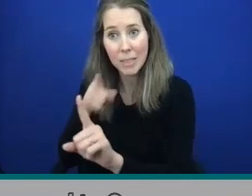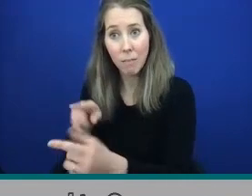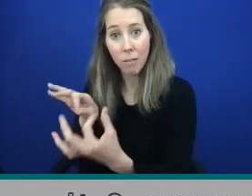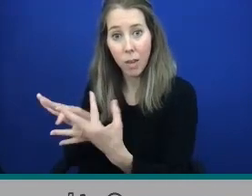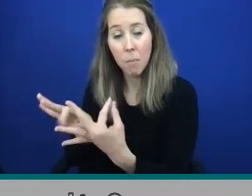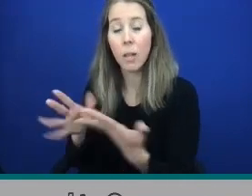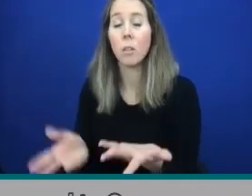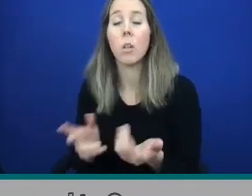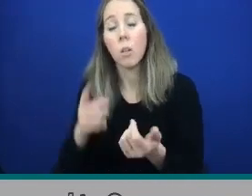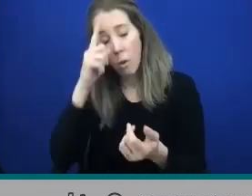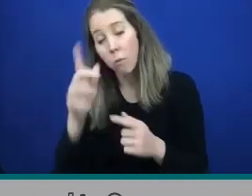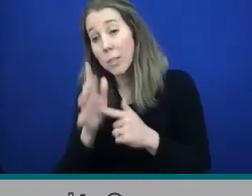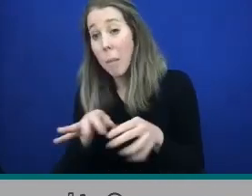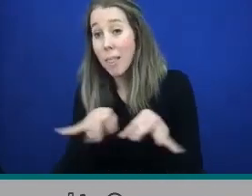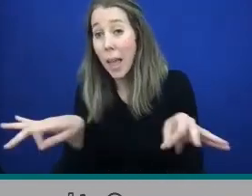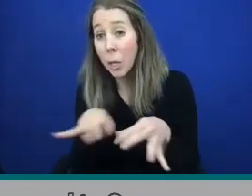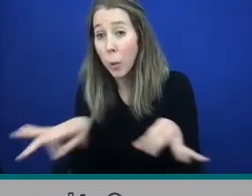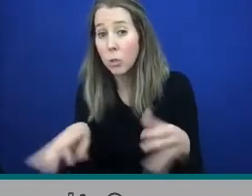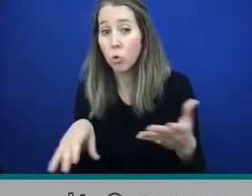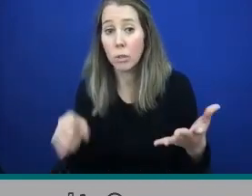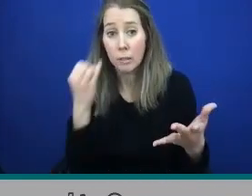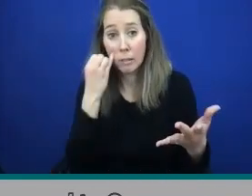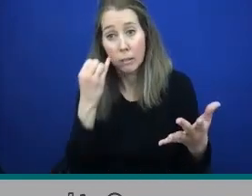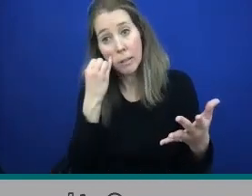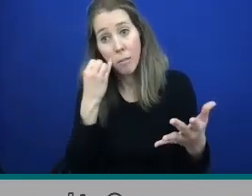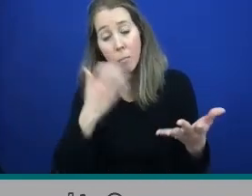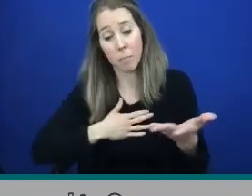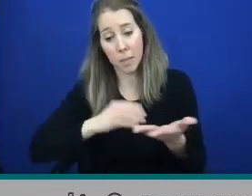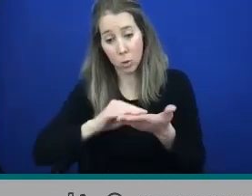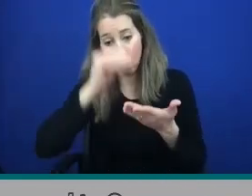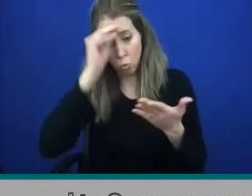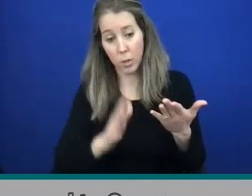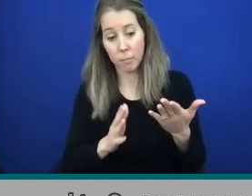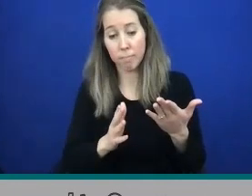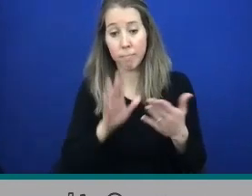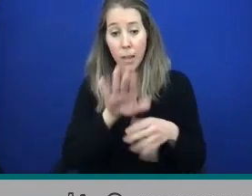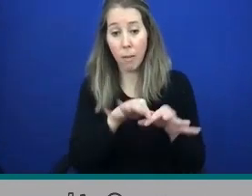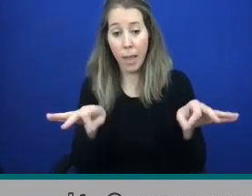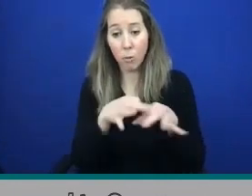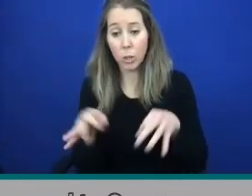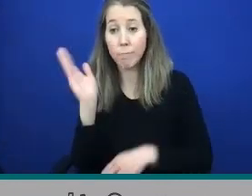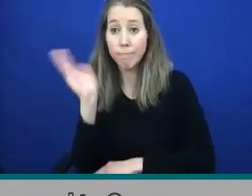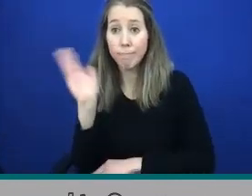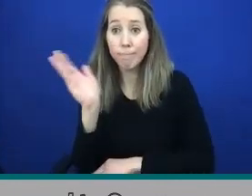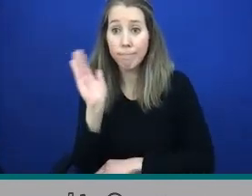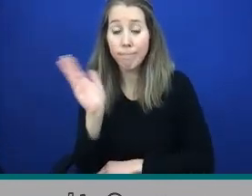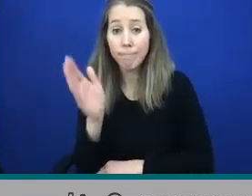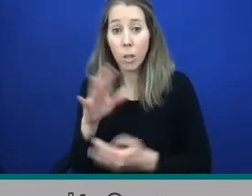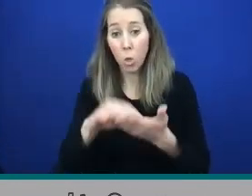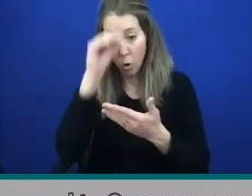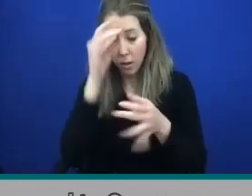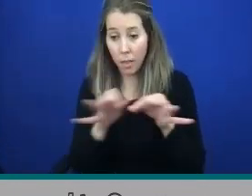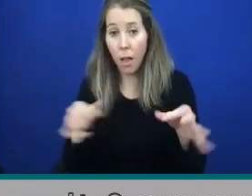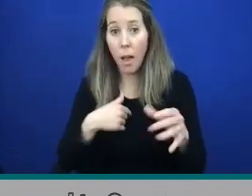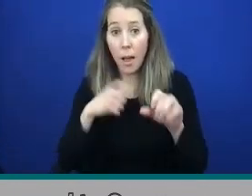So with languages, for example, if I'm having my student present in their language that they're learning, I can jump in and I